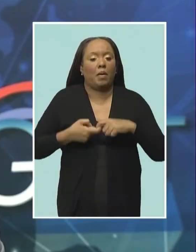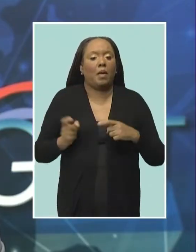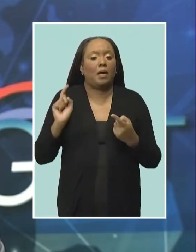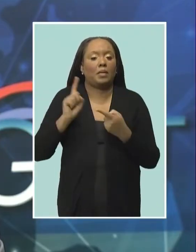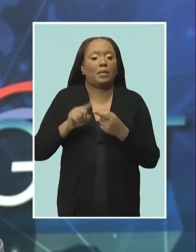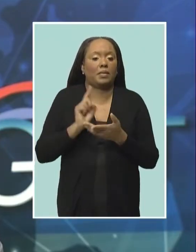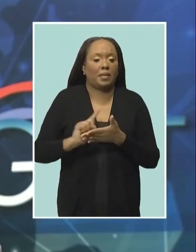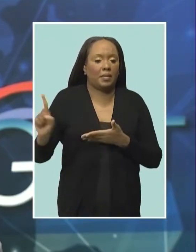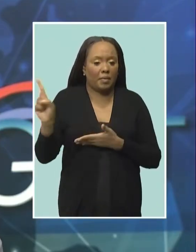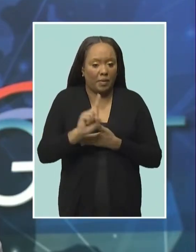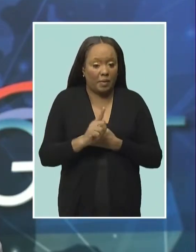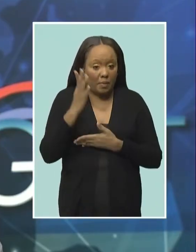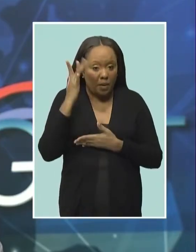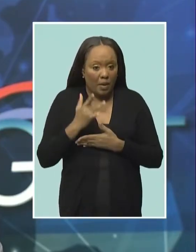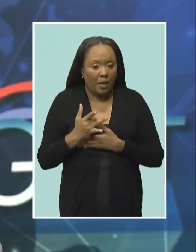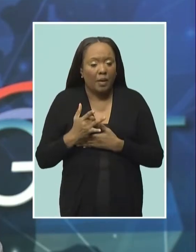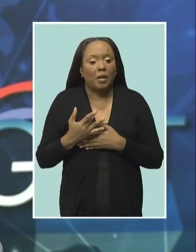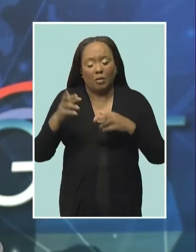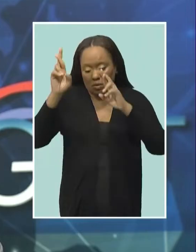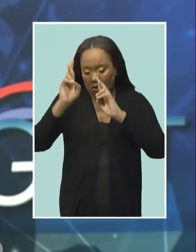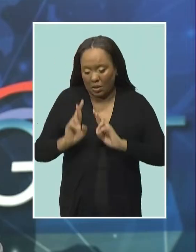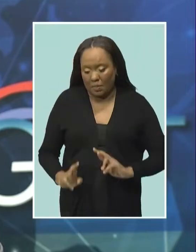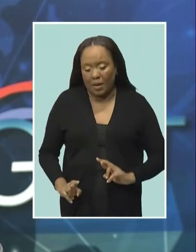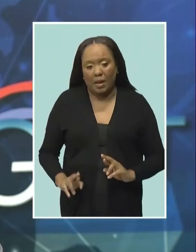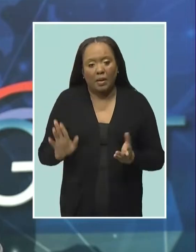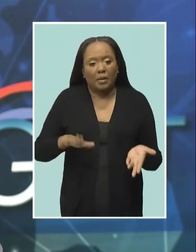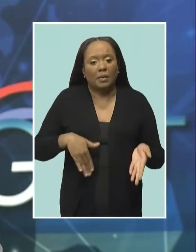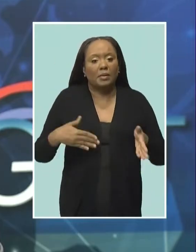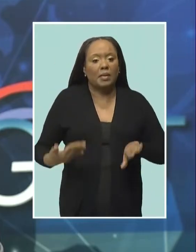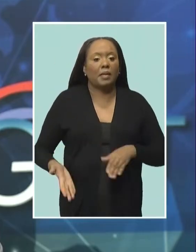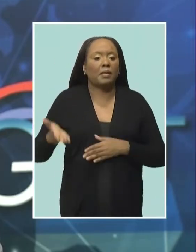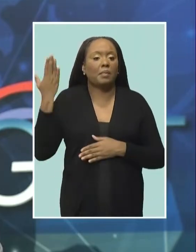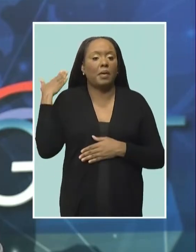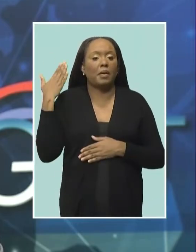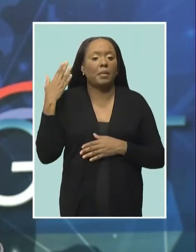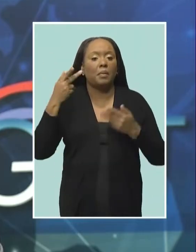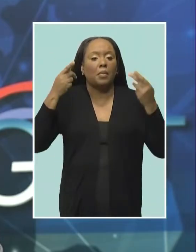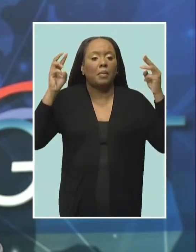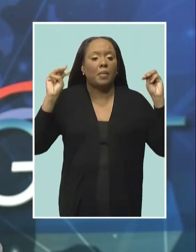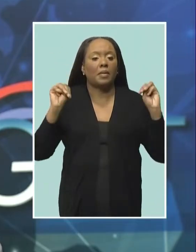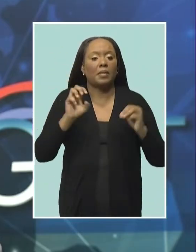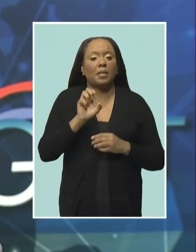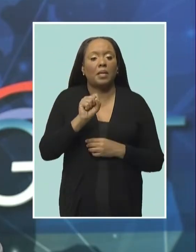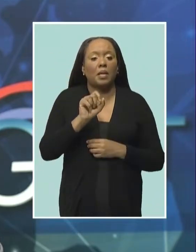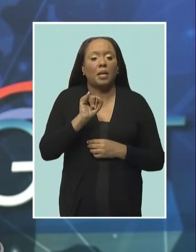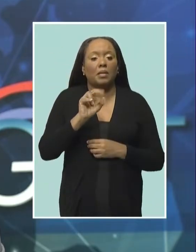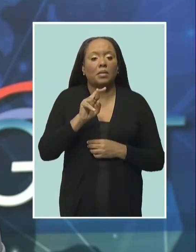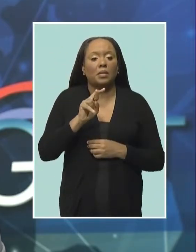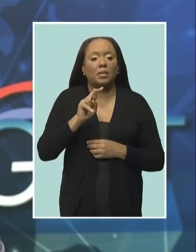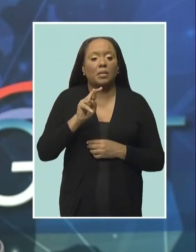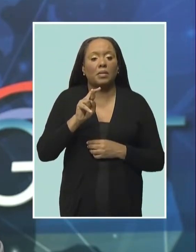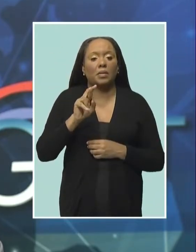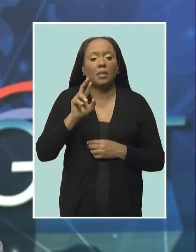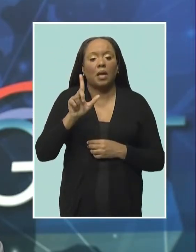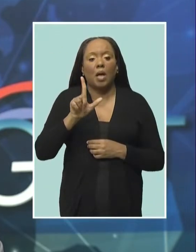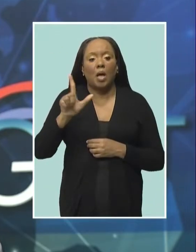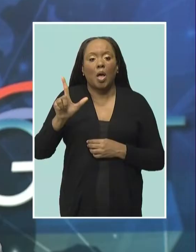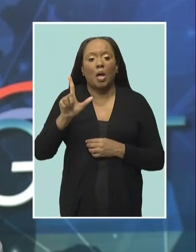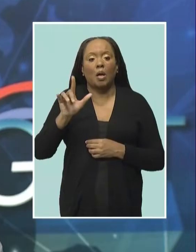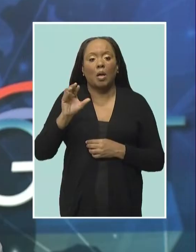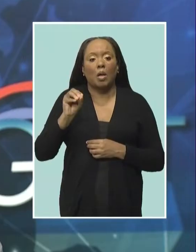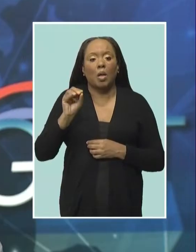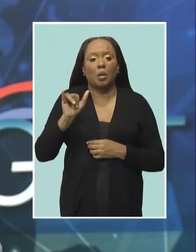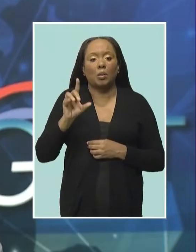until next week as a sign of respect following the death of the former Prime Minister Sir Lloyd Erskine Sandiford. Acting Prime Minister